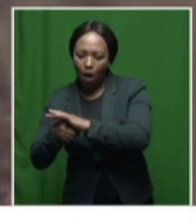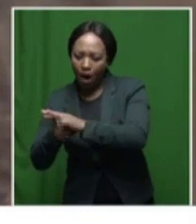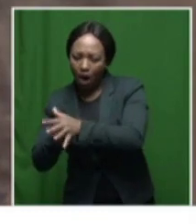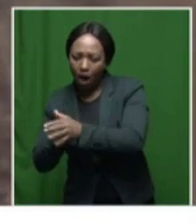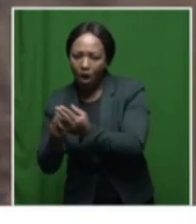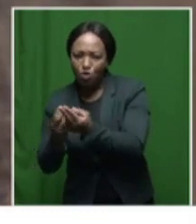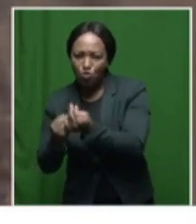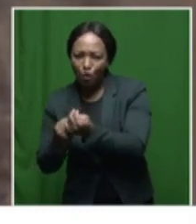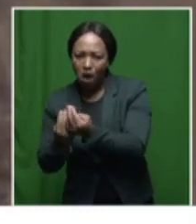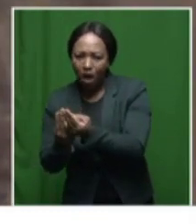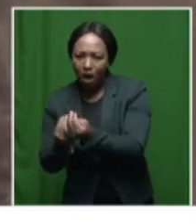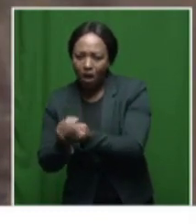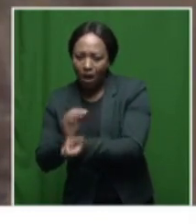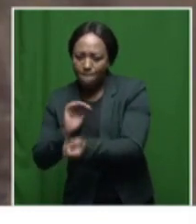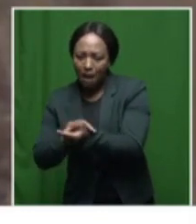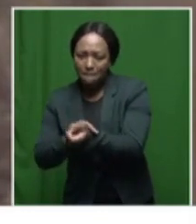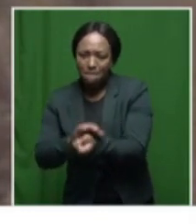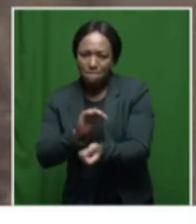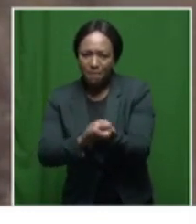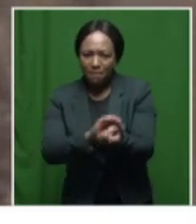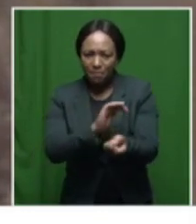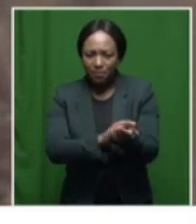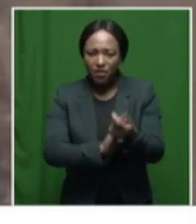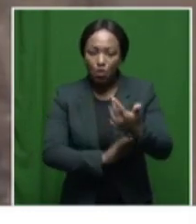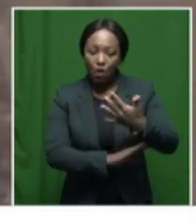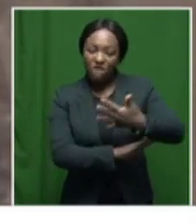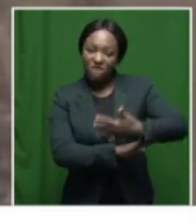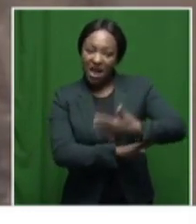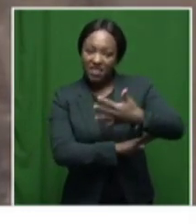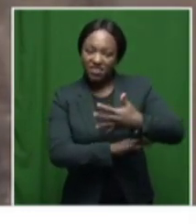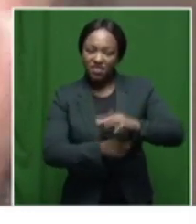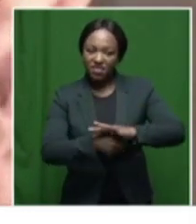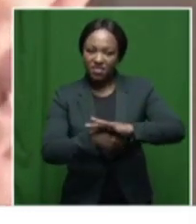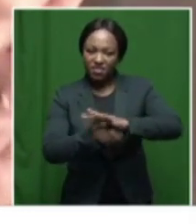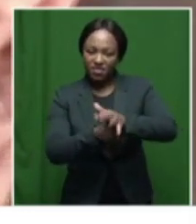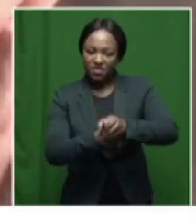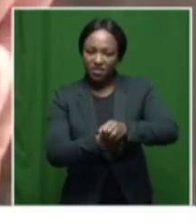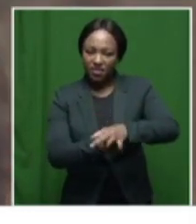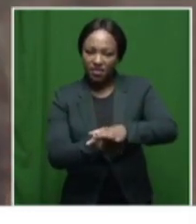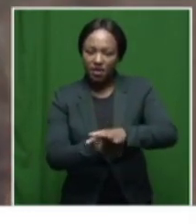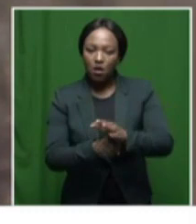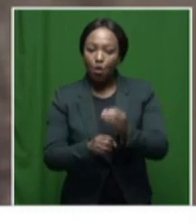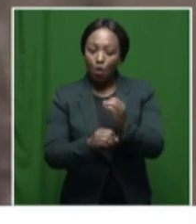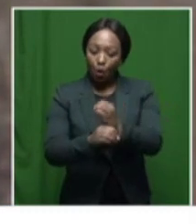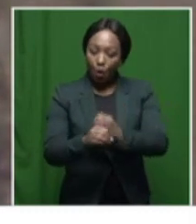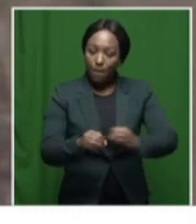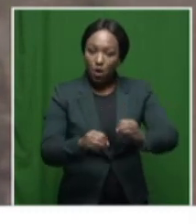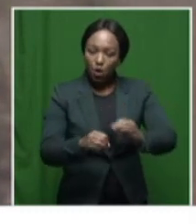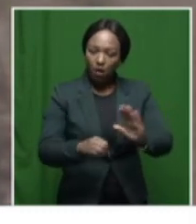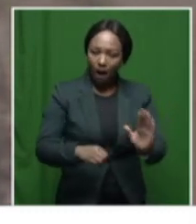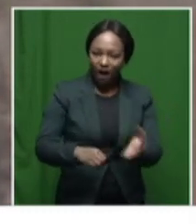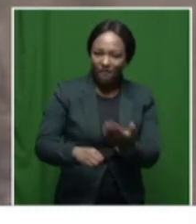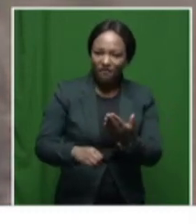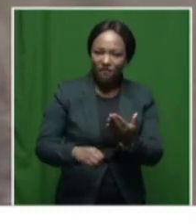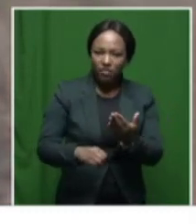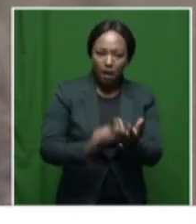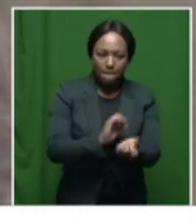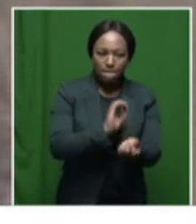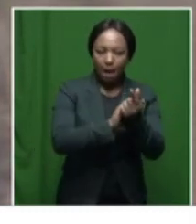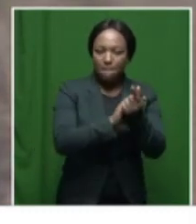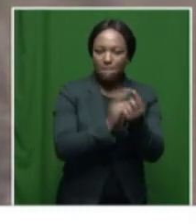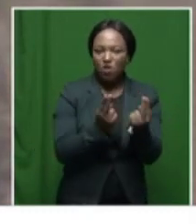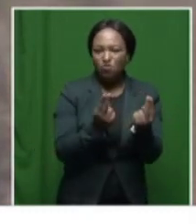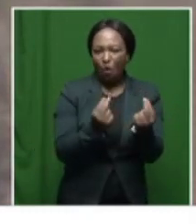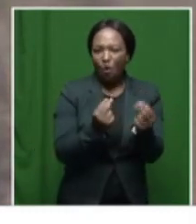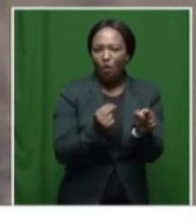a fifth wave will be caused by a variant that will be able to displace the current Omicron variant or its sublineages